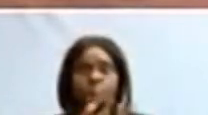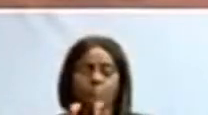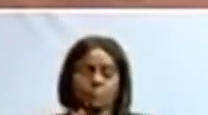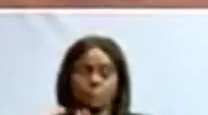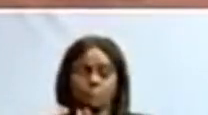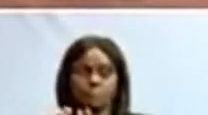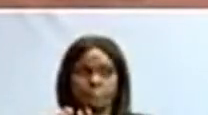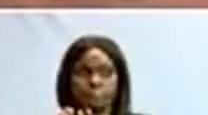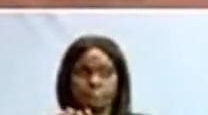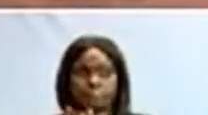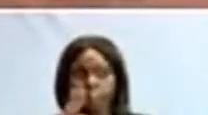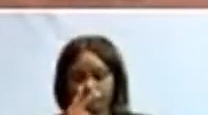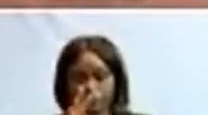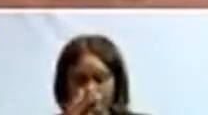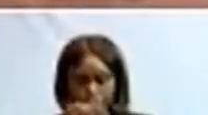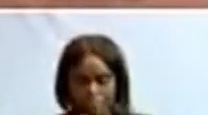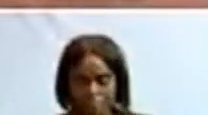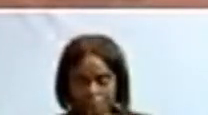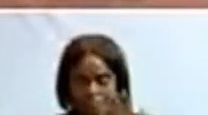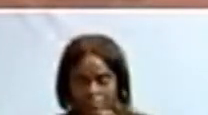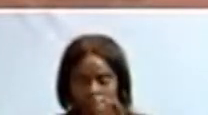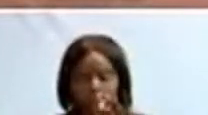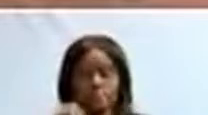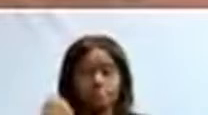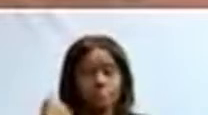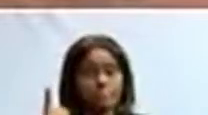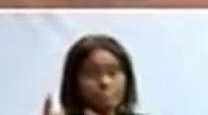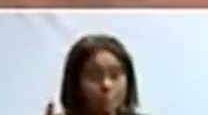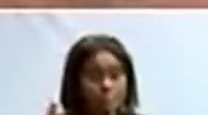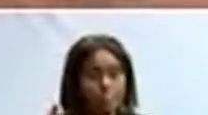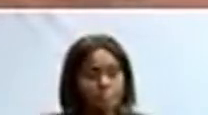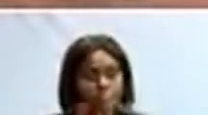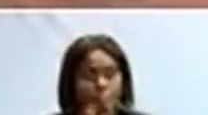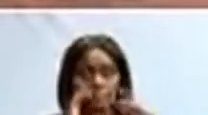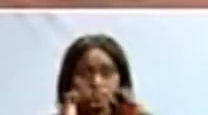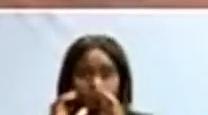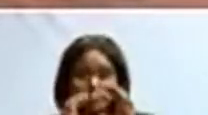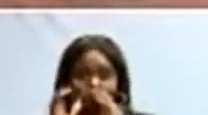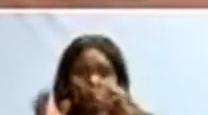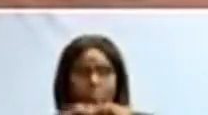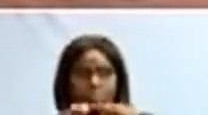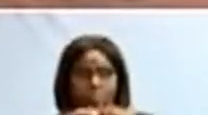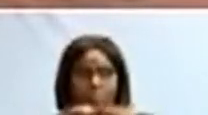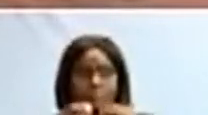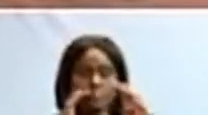Logistics. See Appendix 11. The correspondences